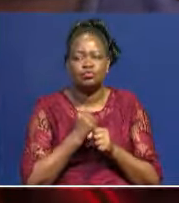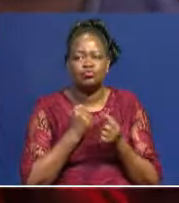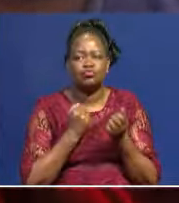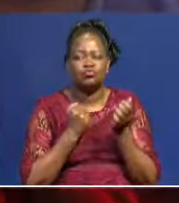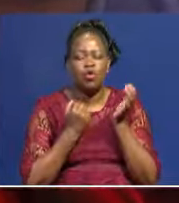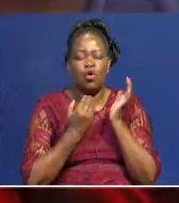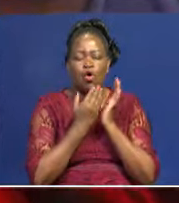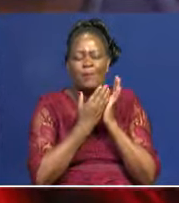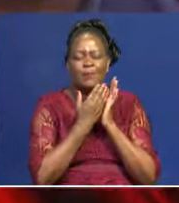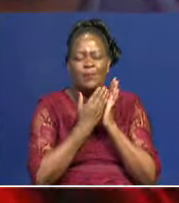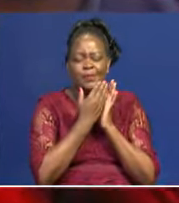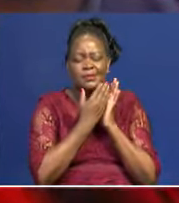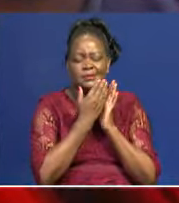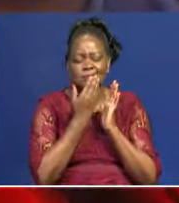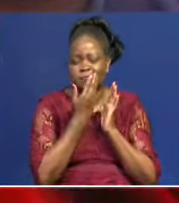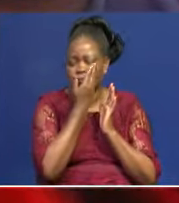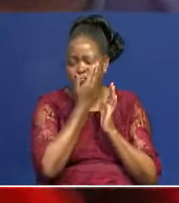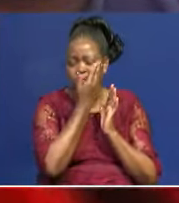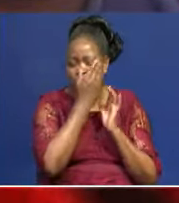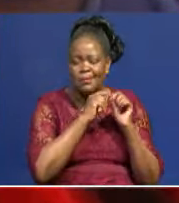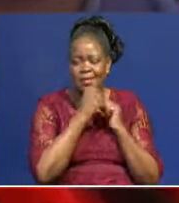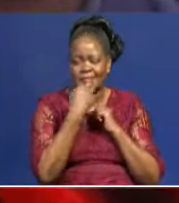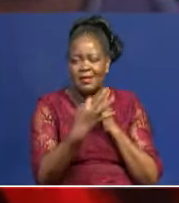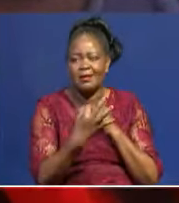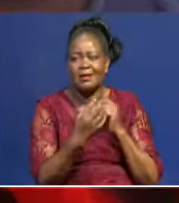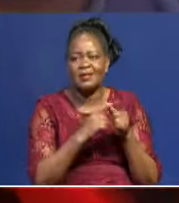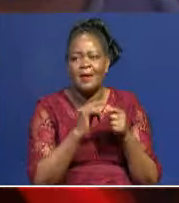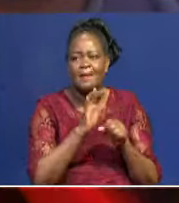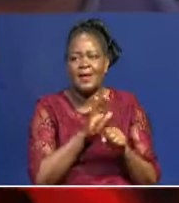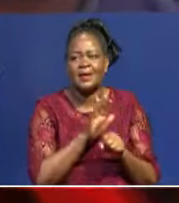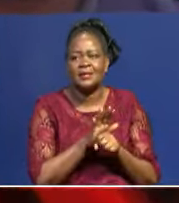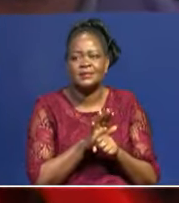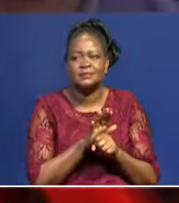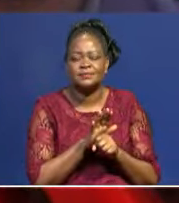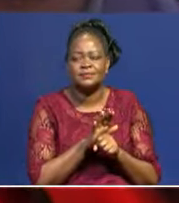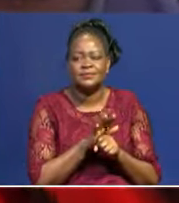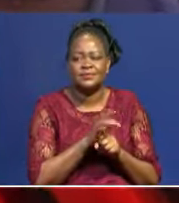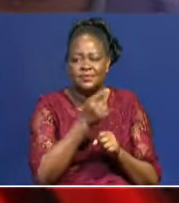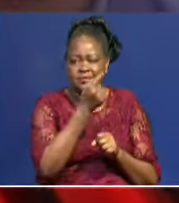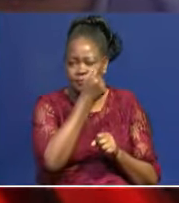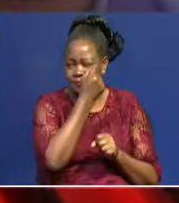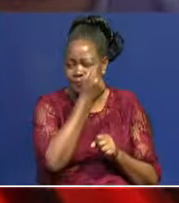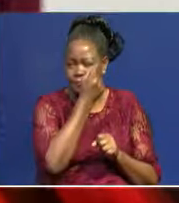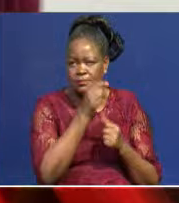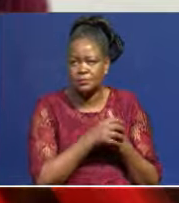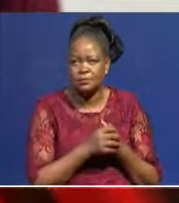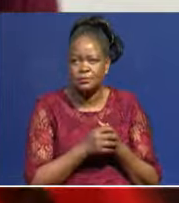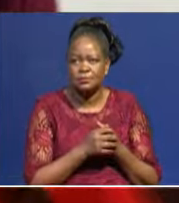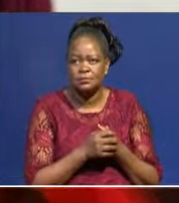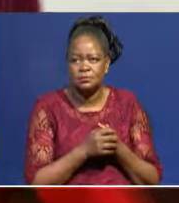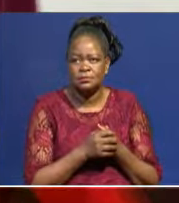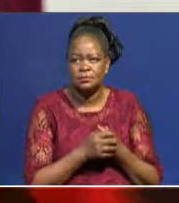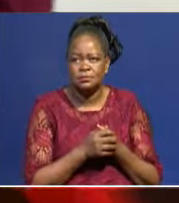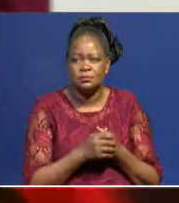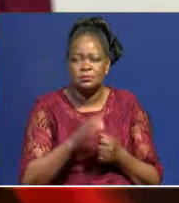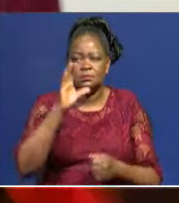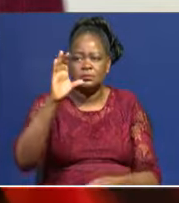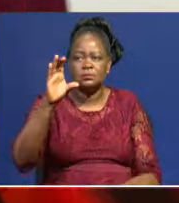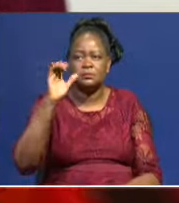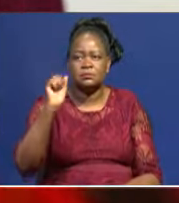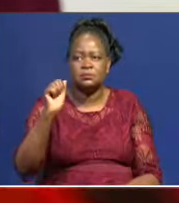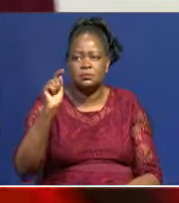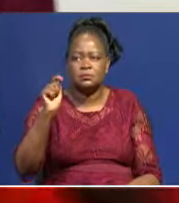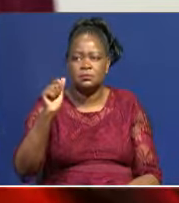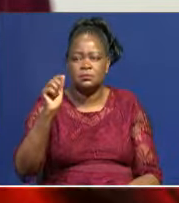Na most of the surgeries require cataract. Cataract ndio the commonest cause of